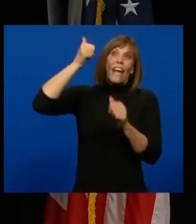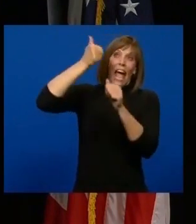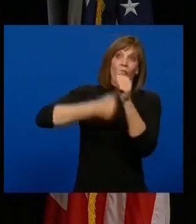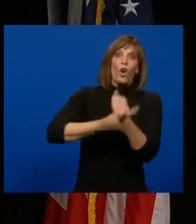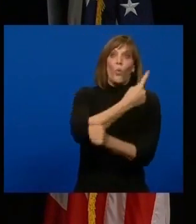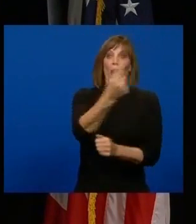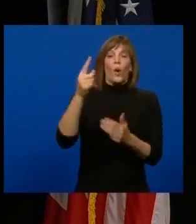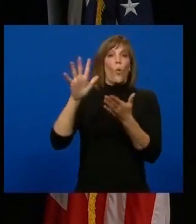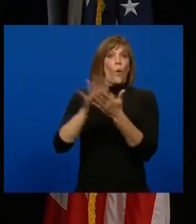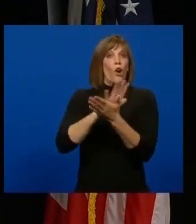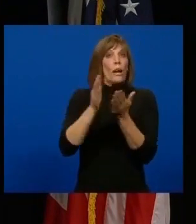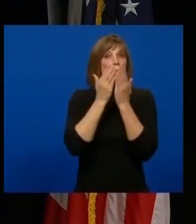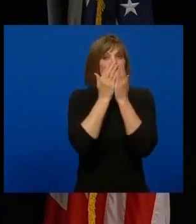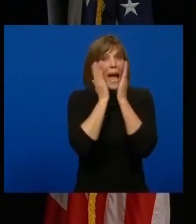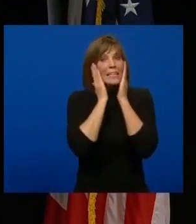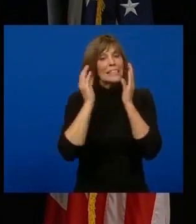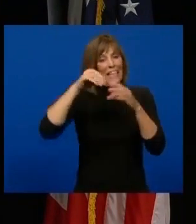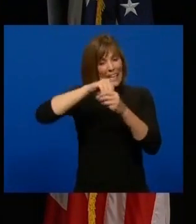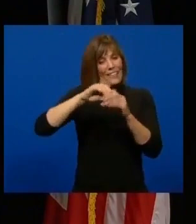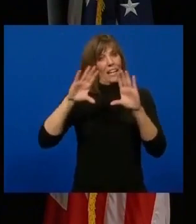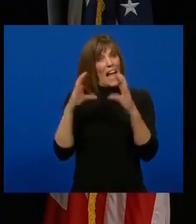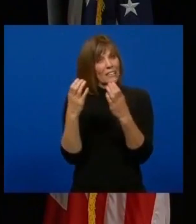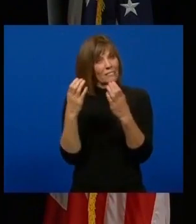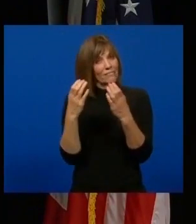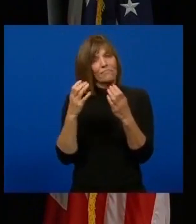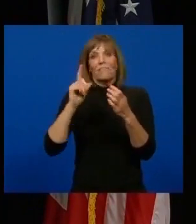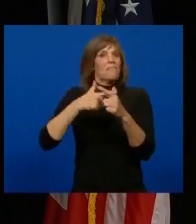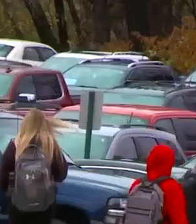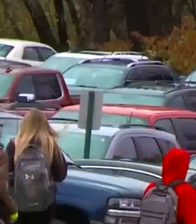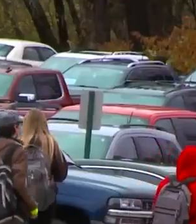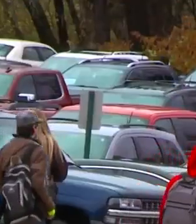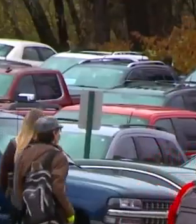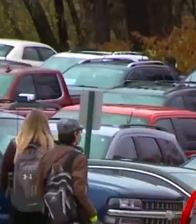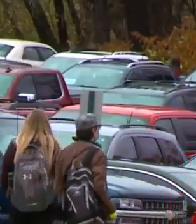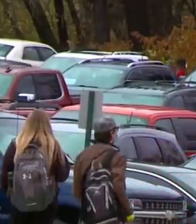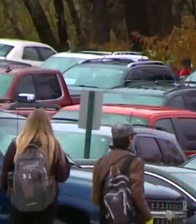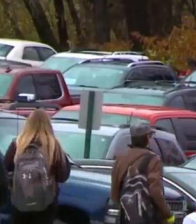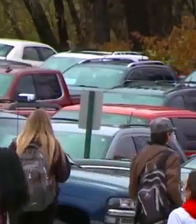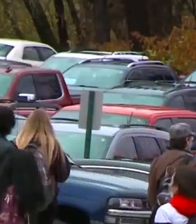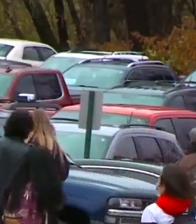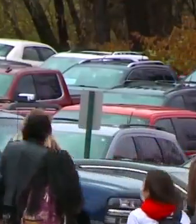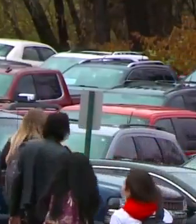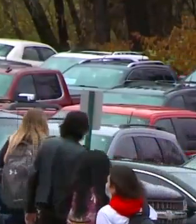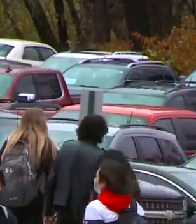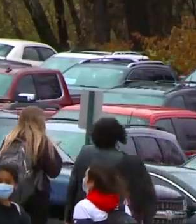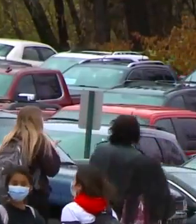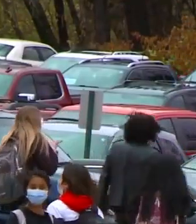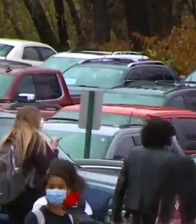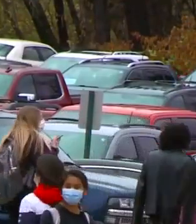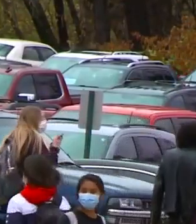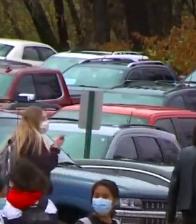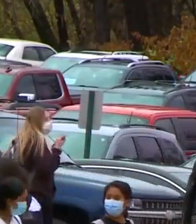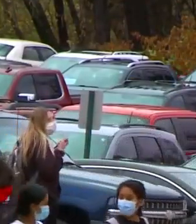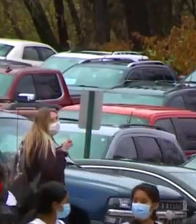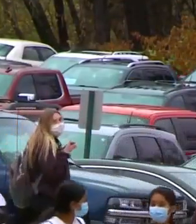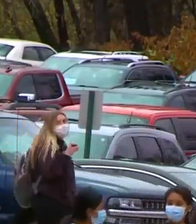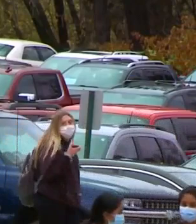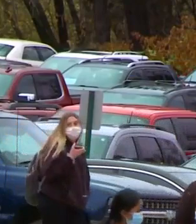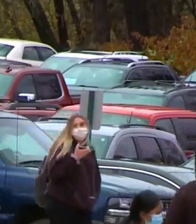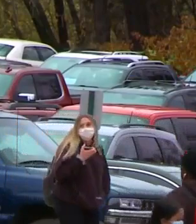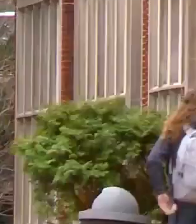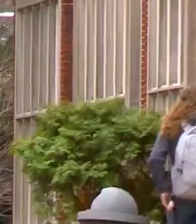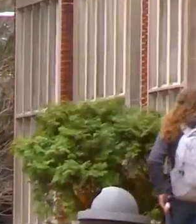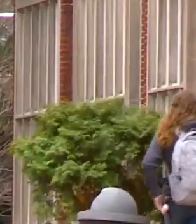everybody is wearing a mask in the classroom, then you don't have to quarantine. Cobb says the ISEA would also like to see the state lift